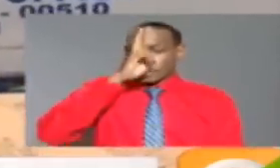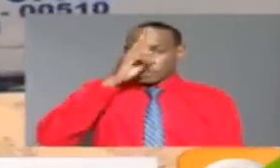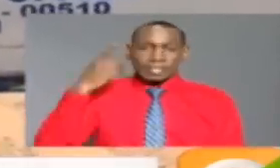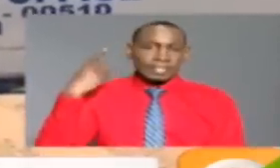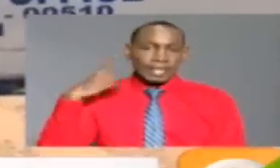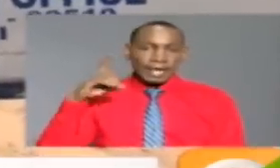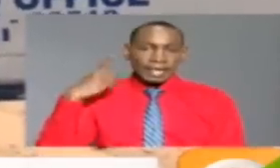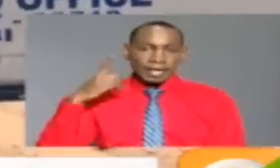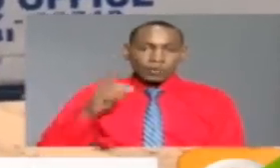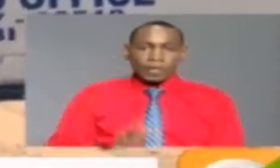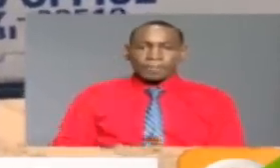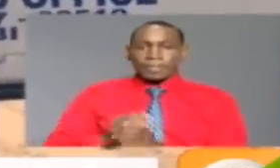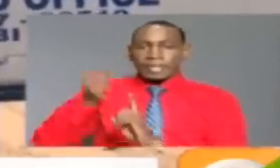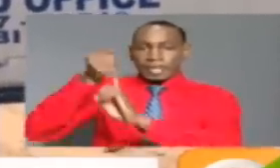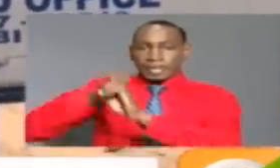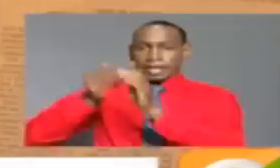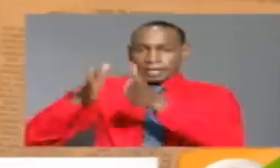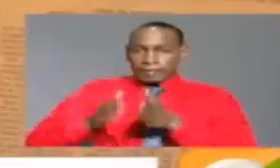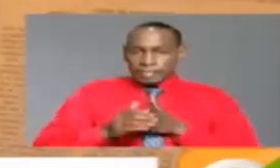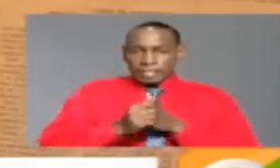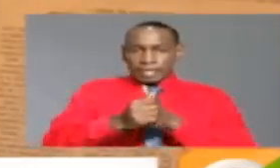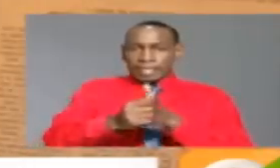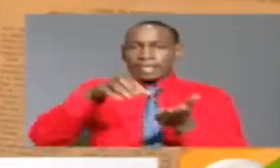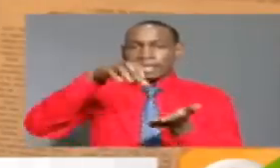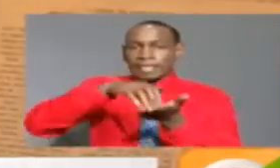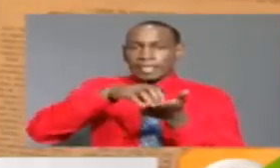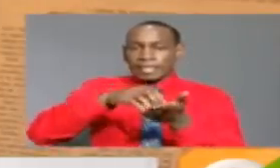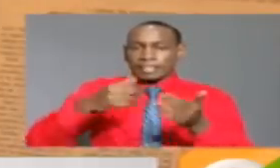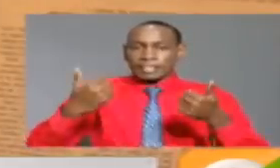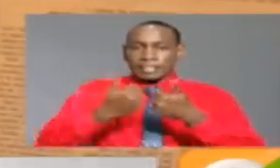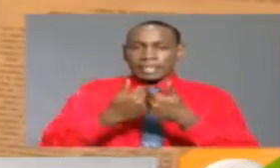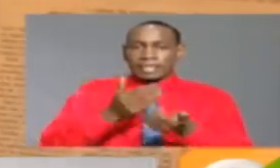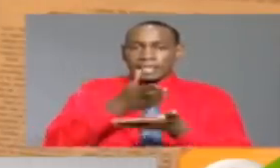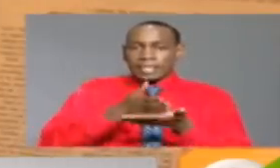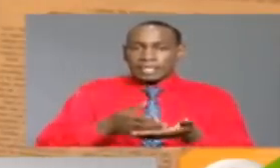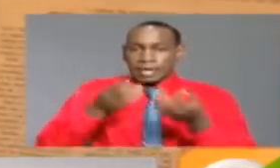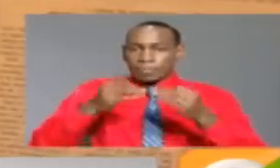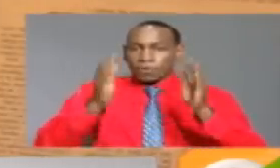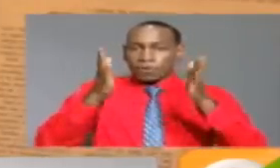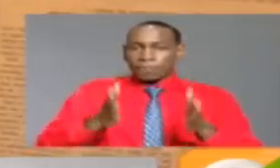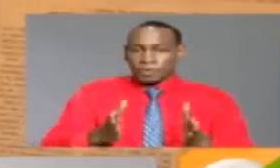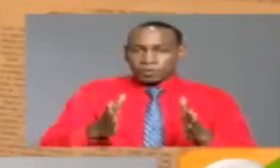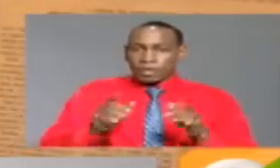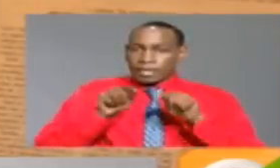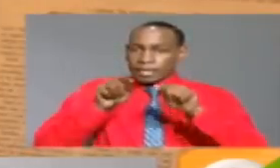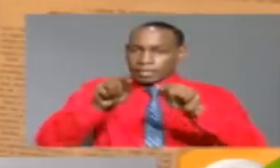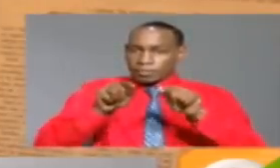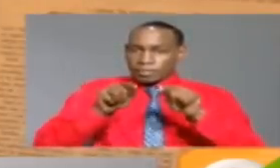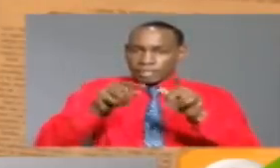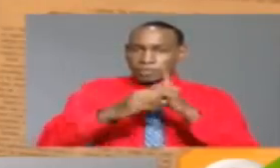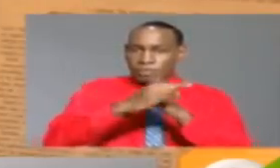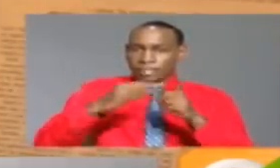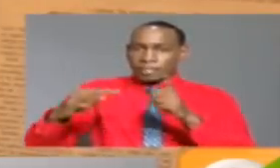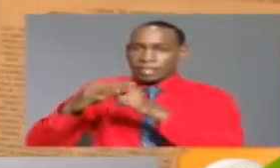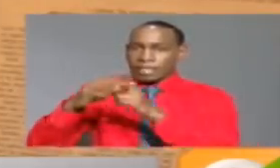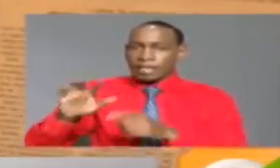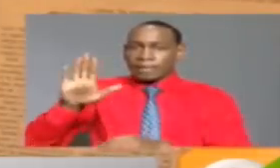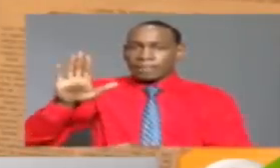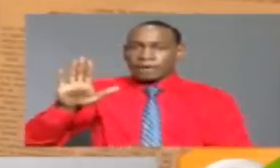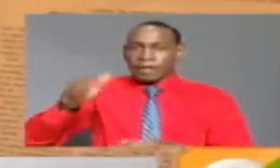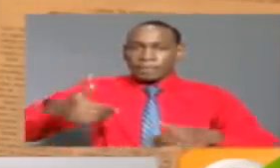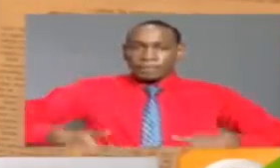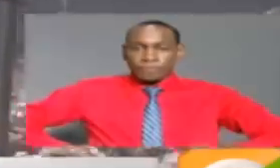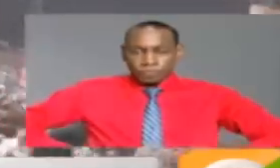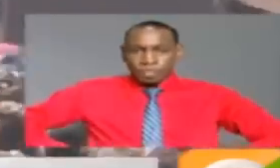Dandora. Caroline was on the front line in the case against some officers who are accused of killing 5 young men